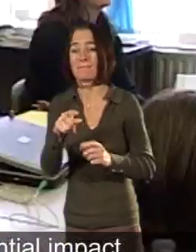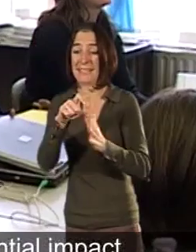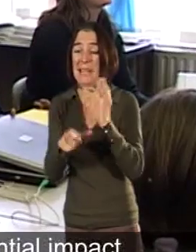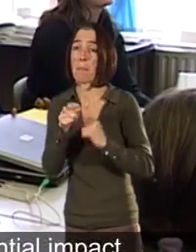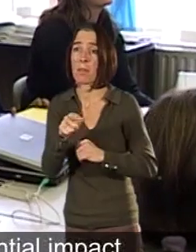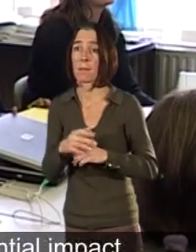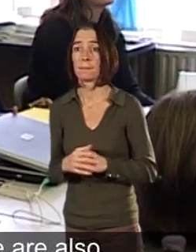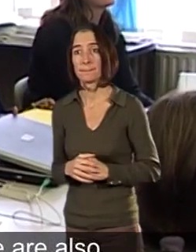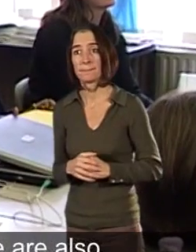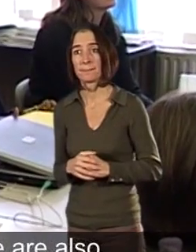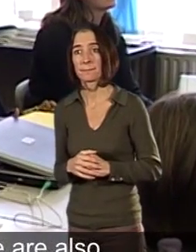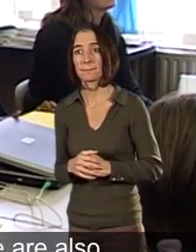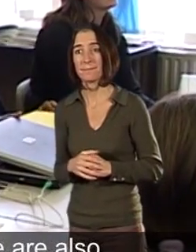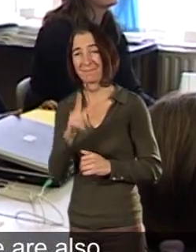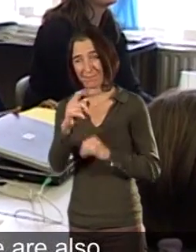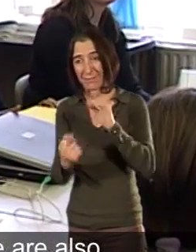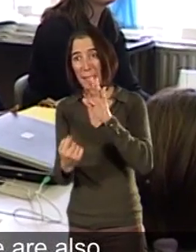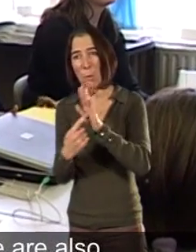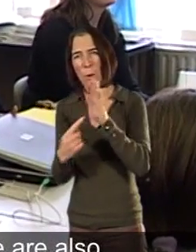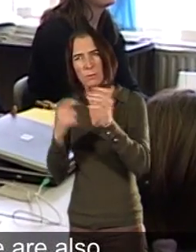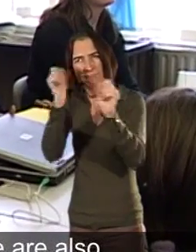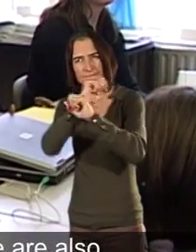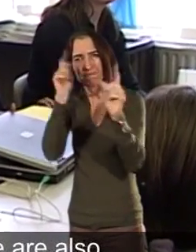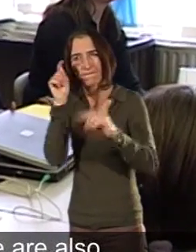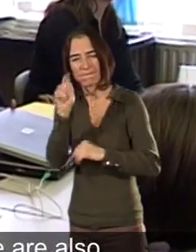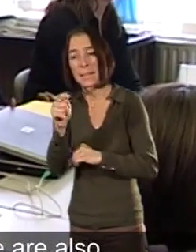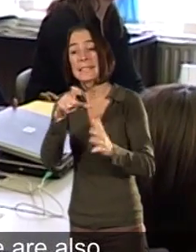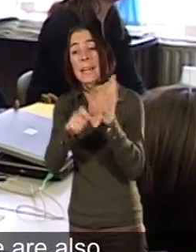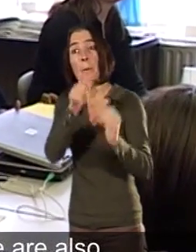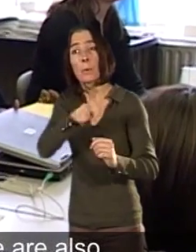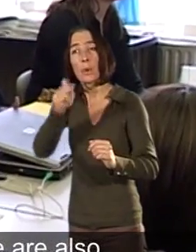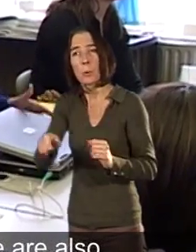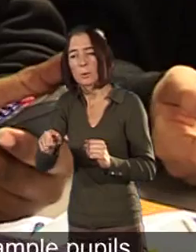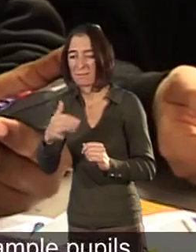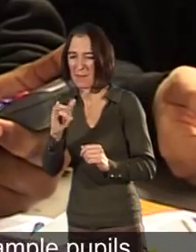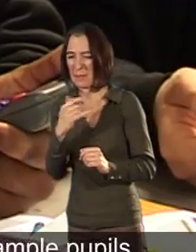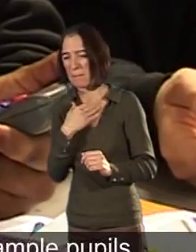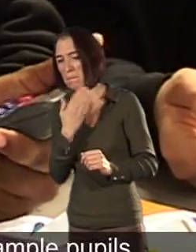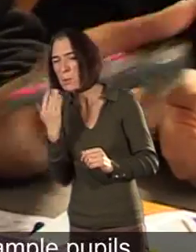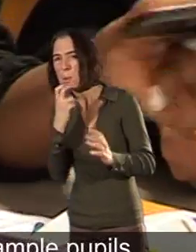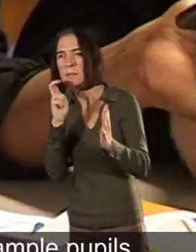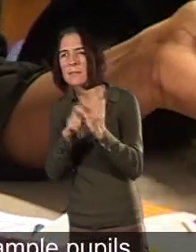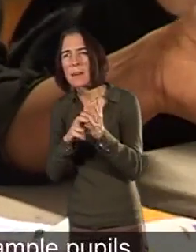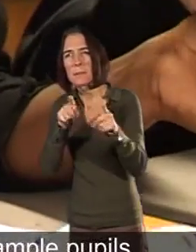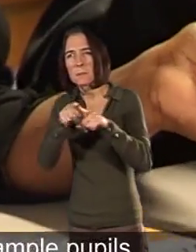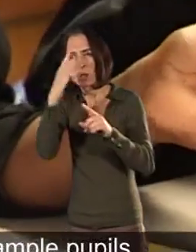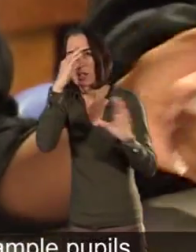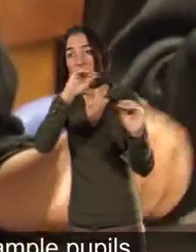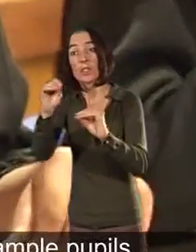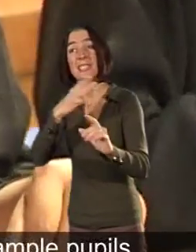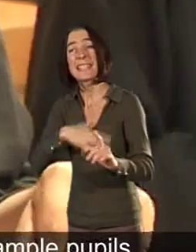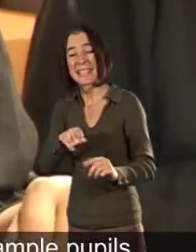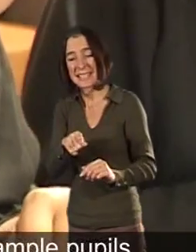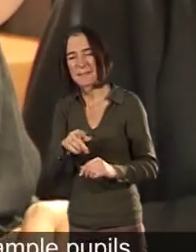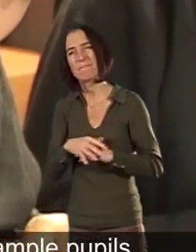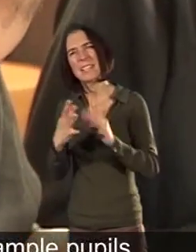activities. It's important to be aware that there are also disabled pupils who may not have a statement of special educational need. For